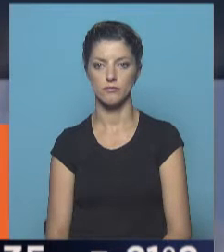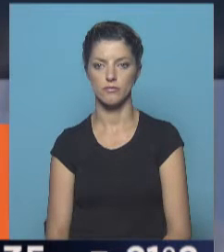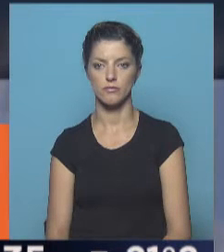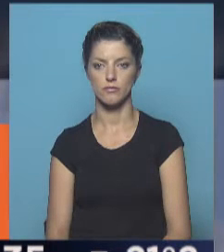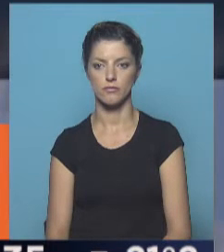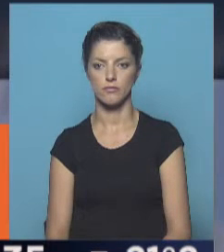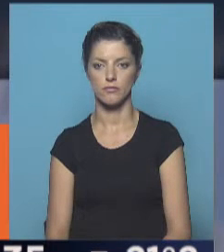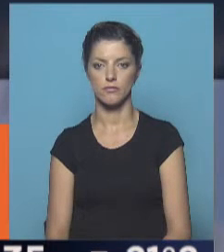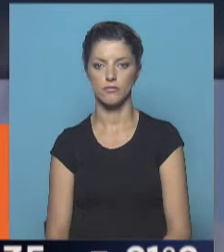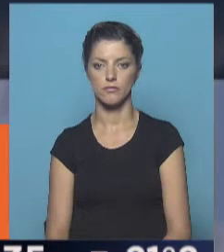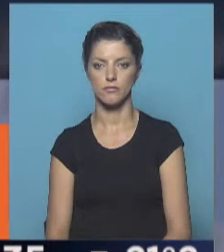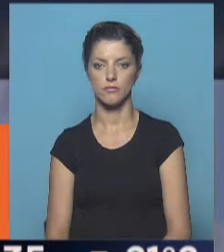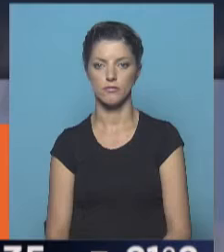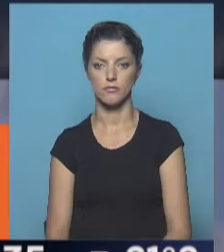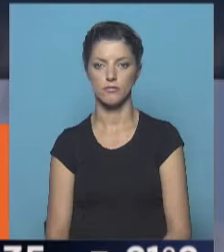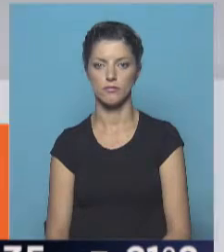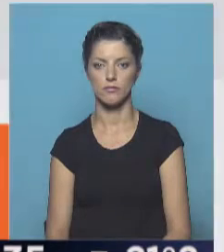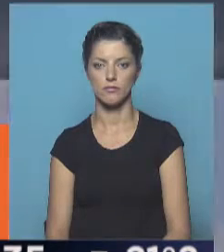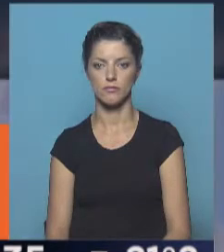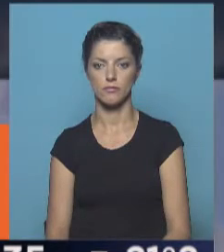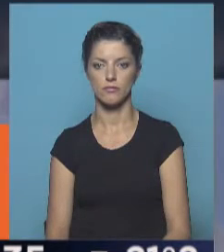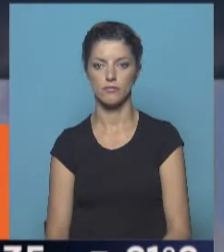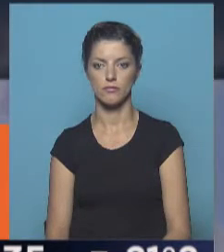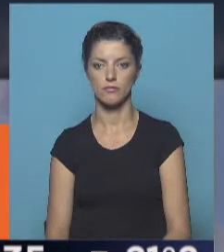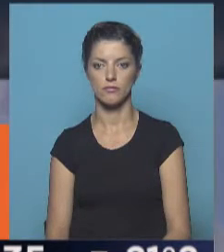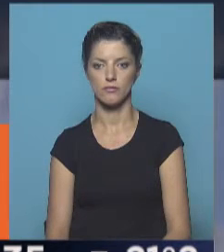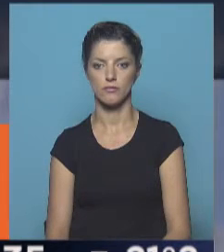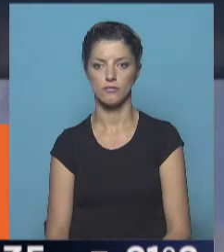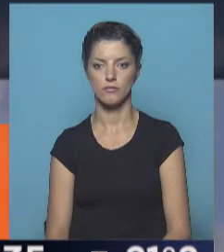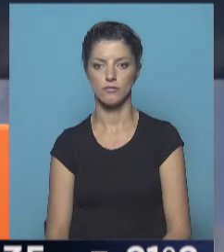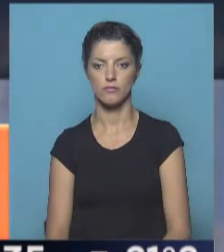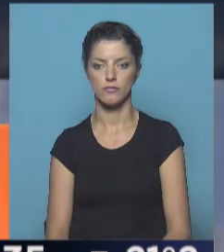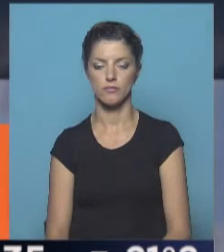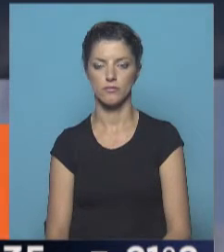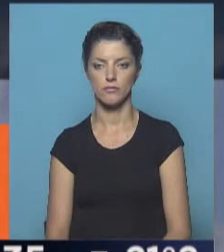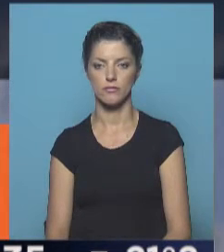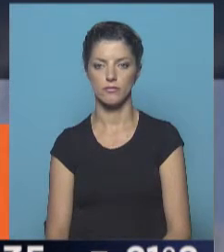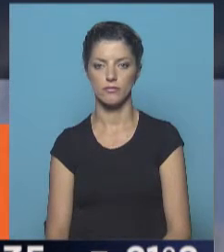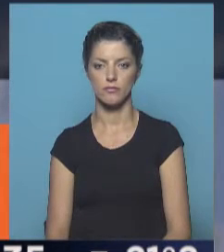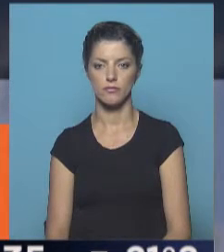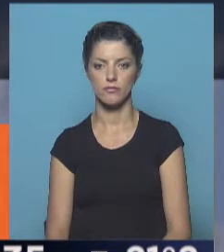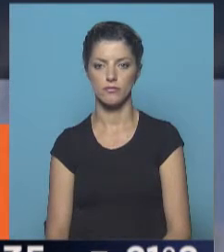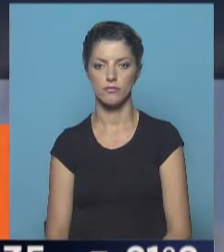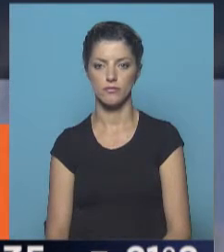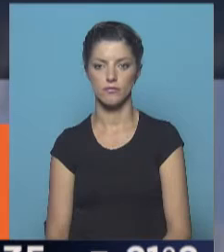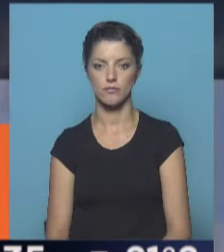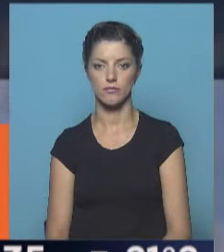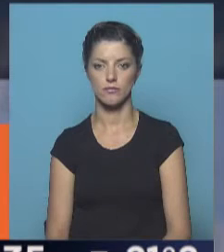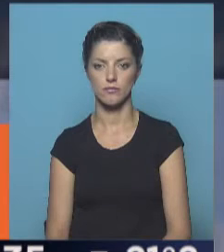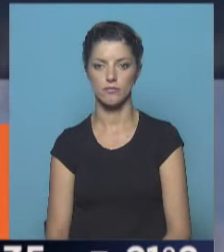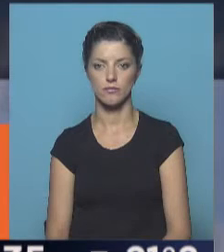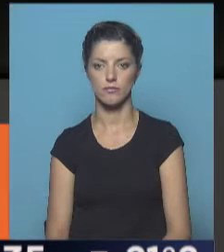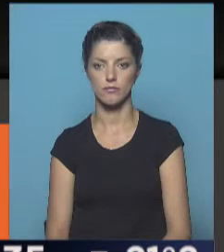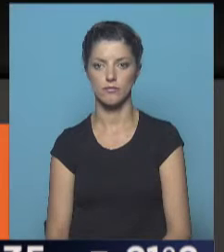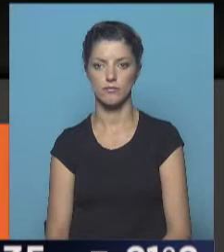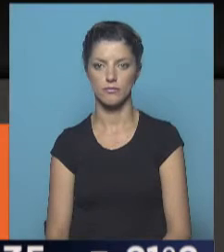charity, and I am so proud of the work that it does. We have made environments in schools healthier for kids, Secretary including Clinton, healthier